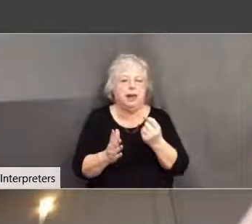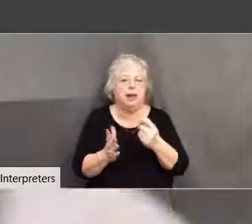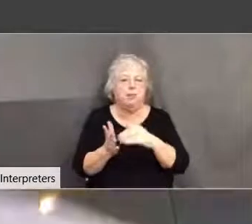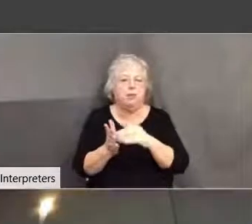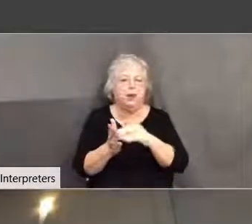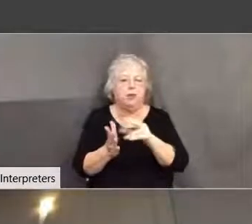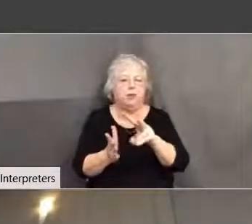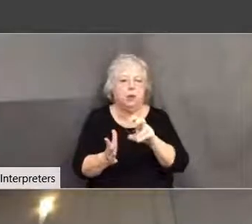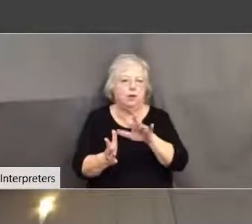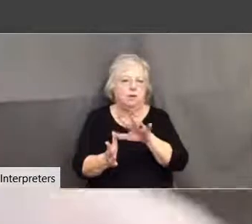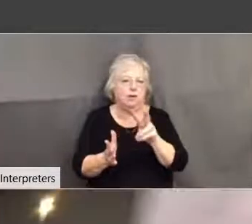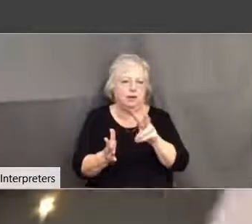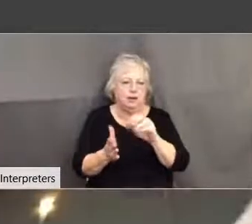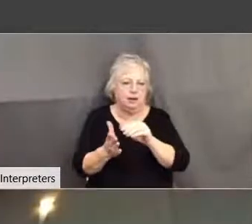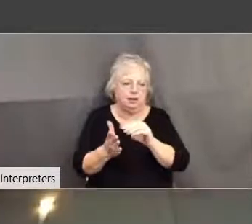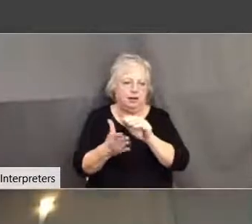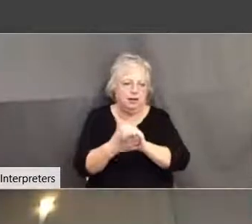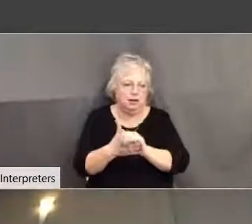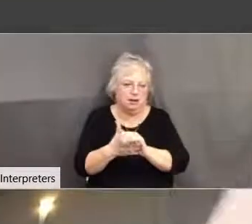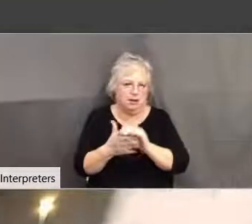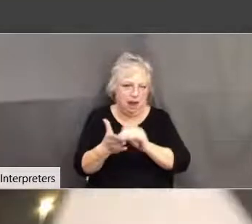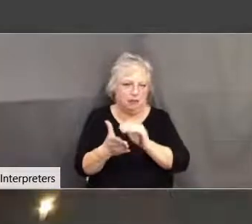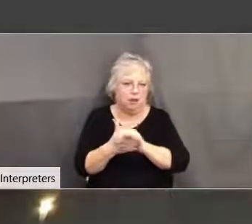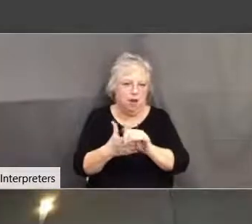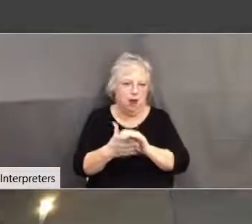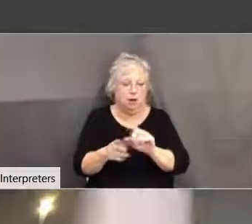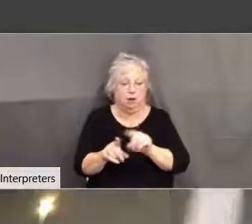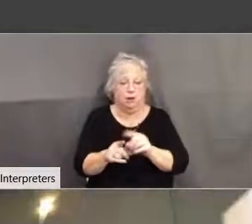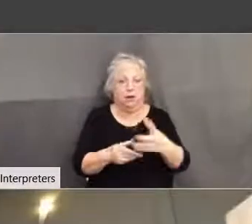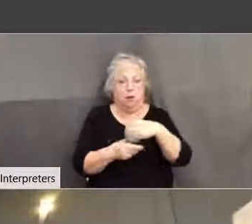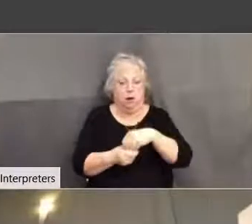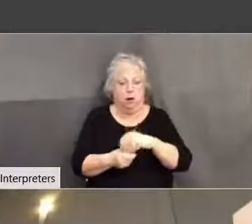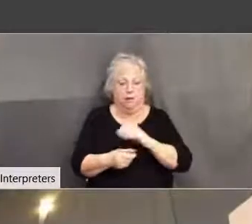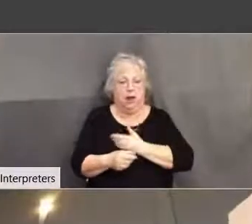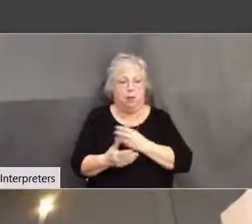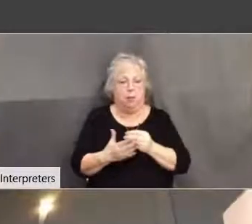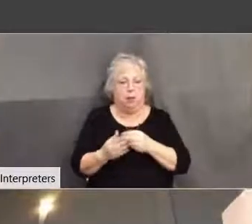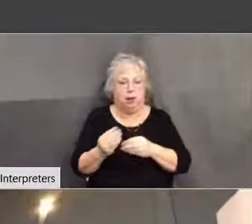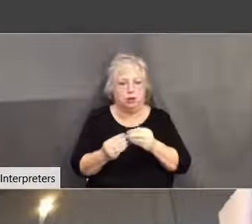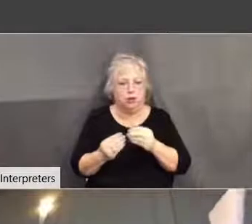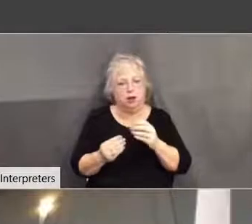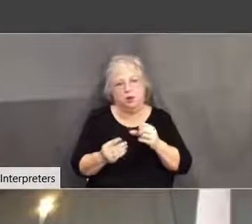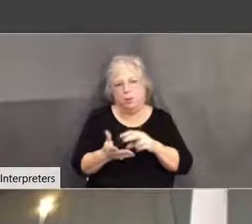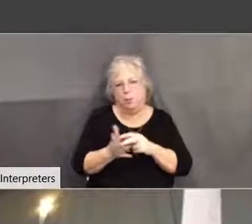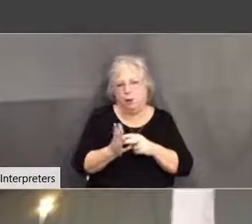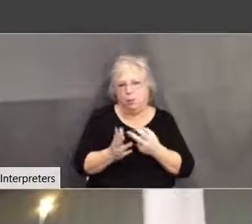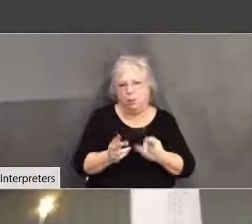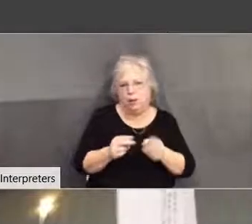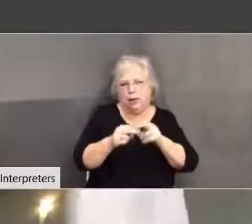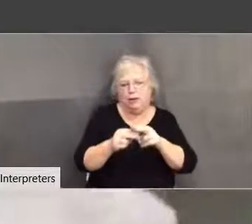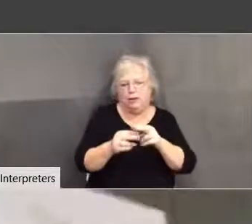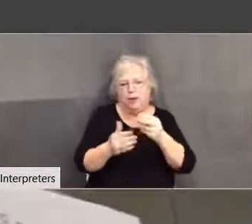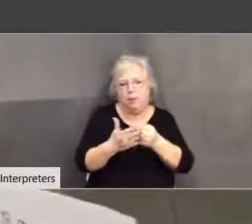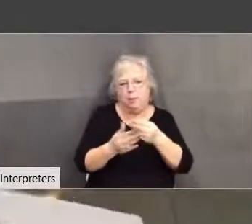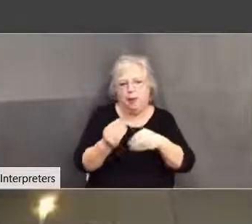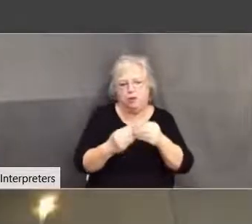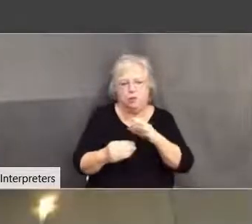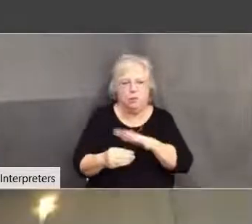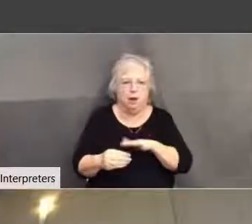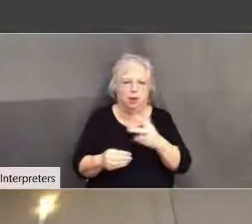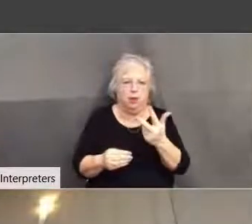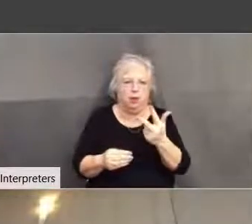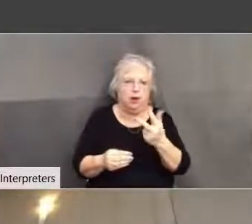$11,256,000 a part of our budget. And so when you take into that net effect, we're increasing our budget around around $3 million, really